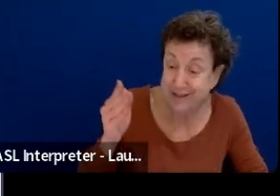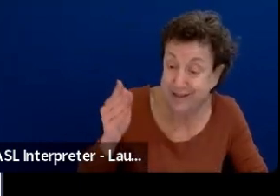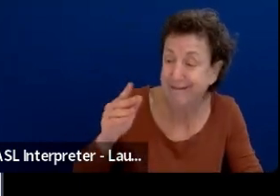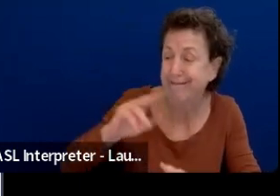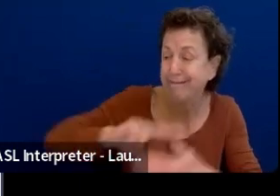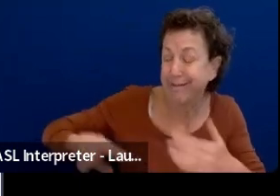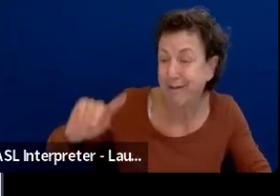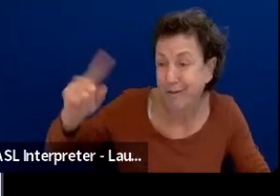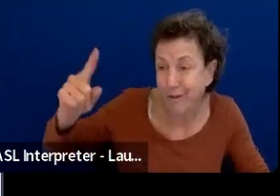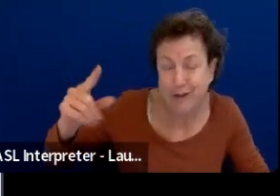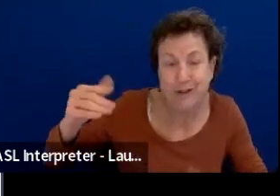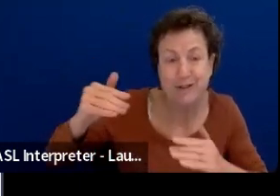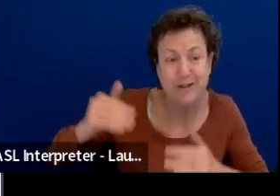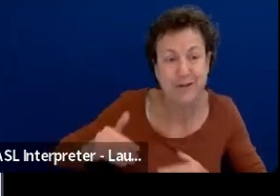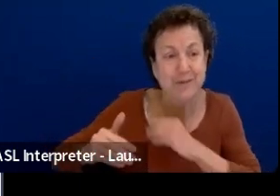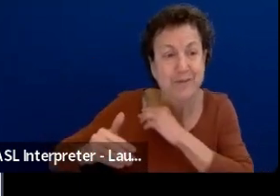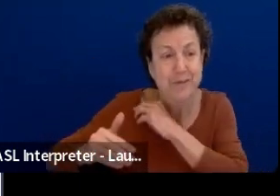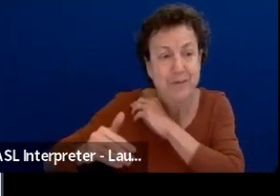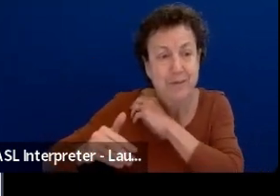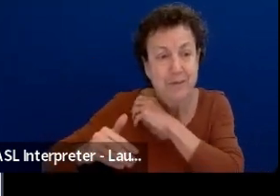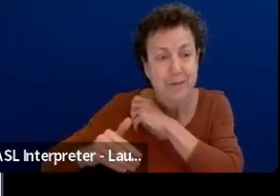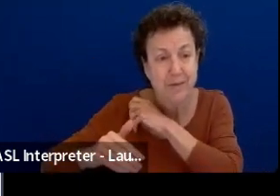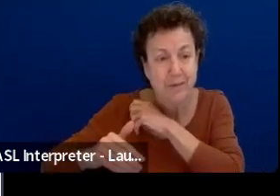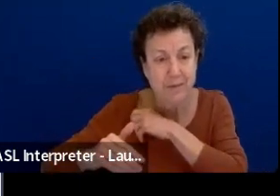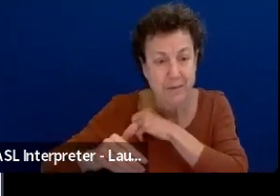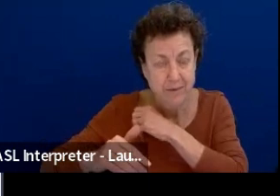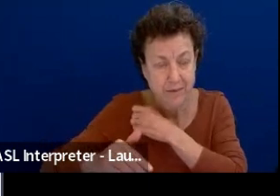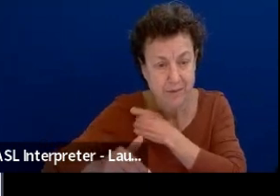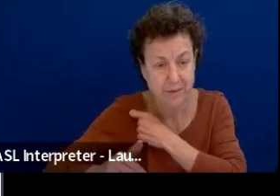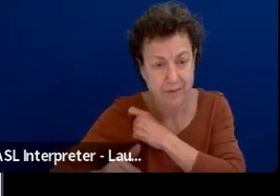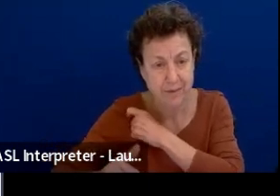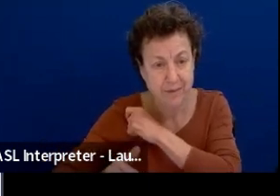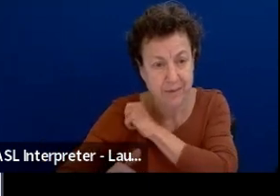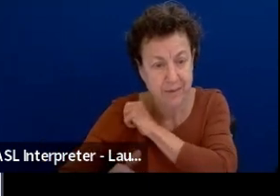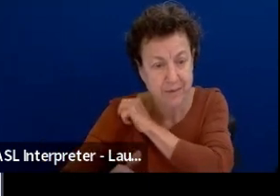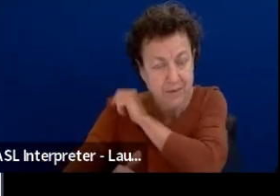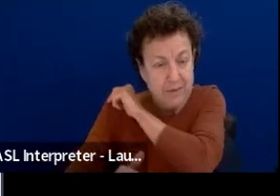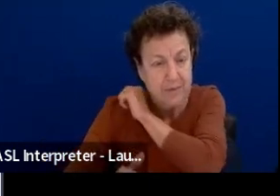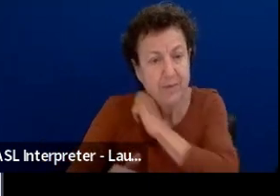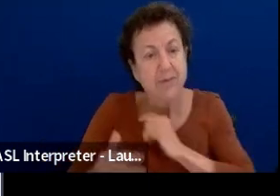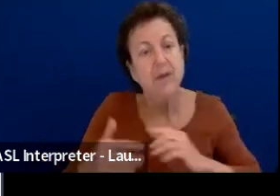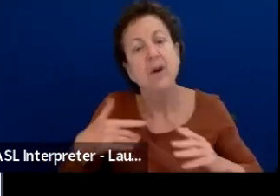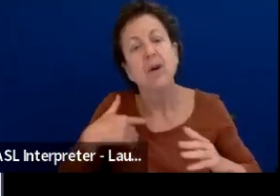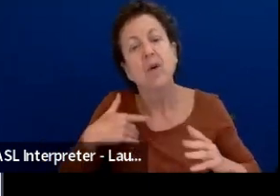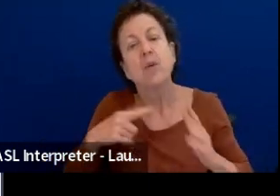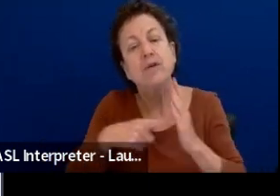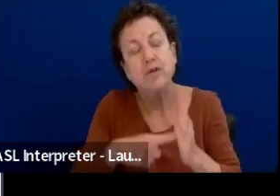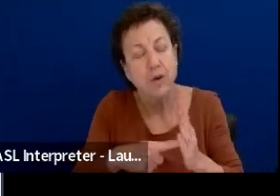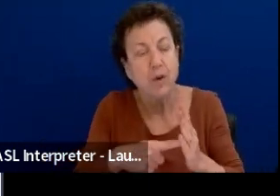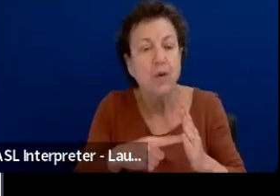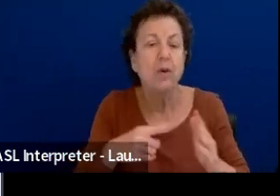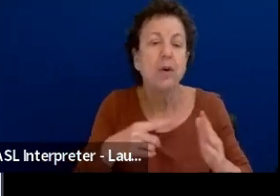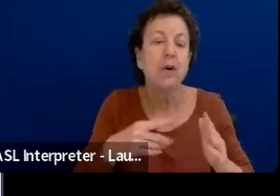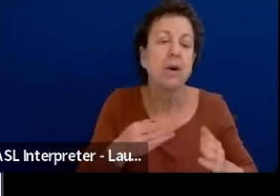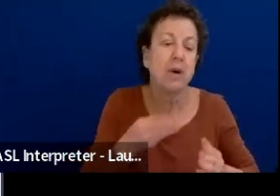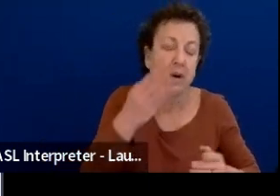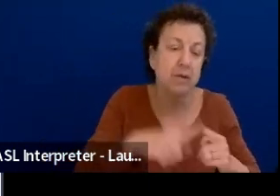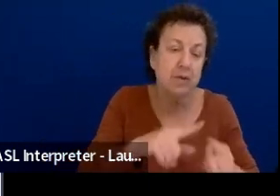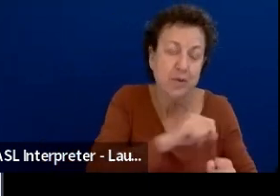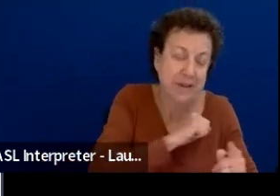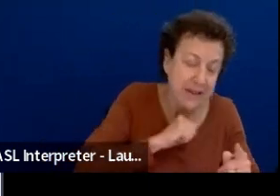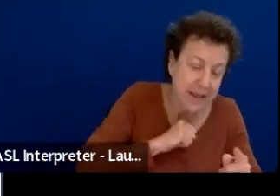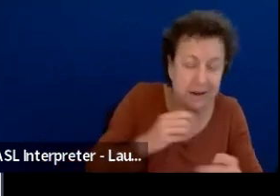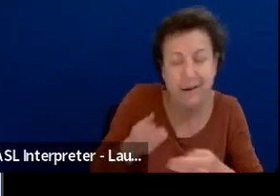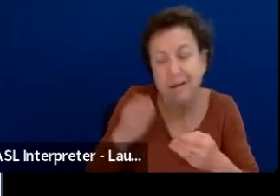You also get a designation as to whether it's a House bill, a Senate